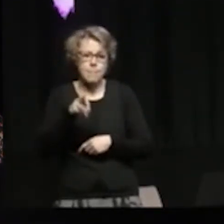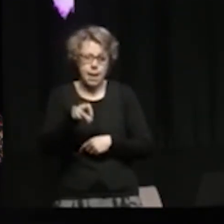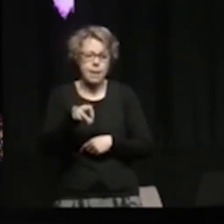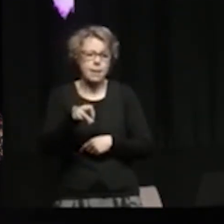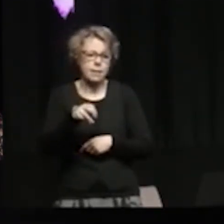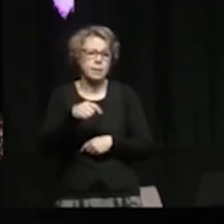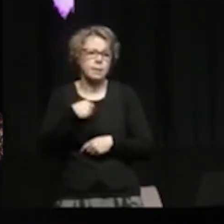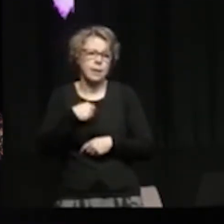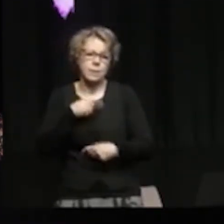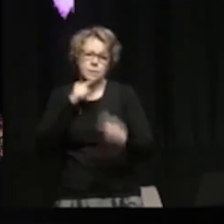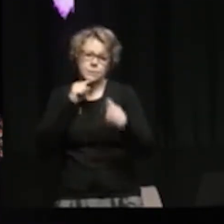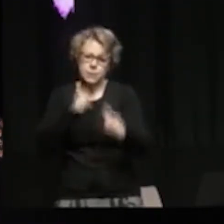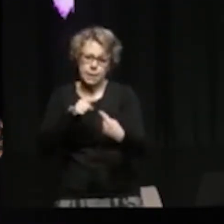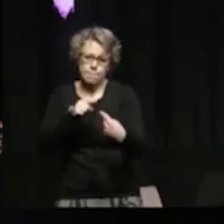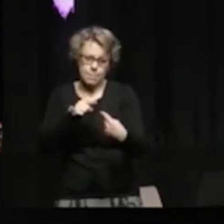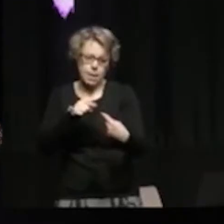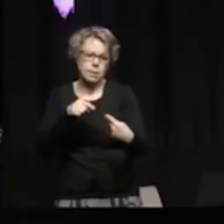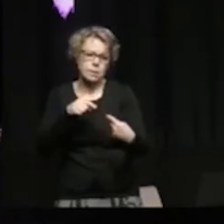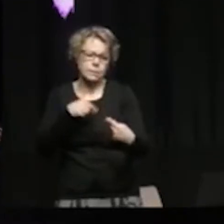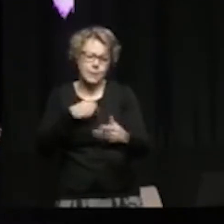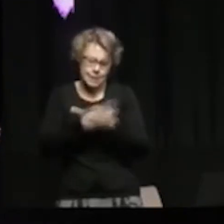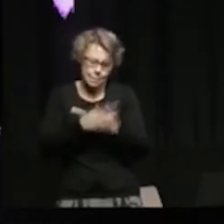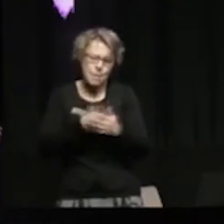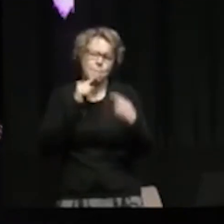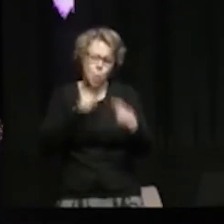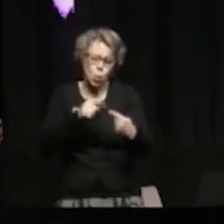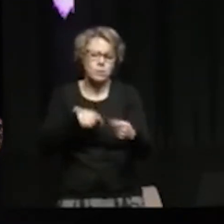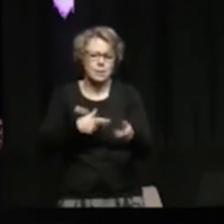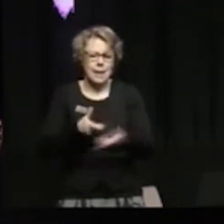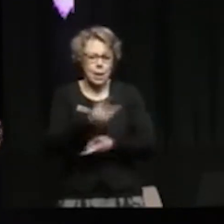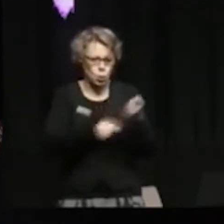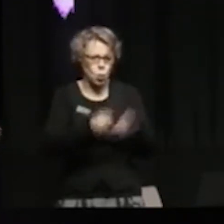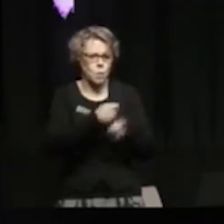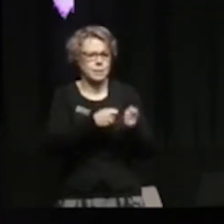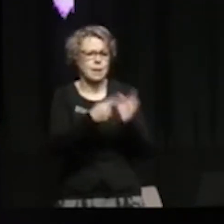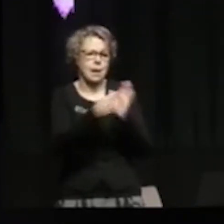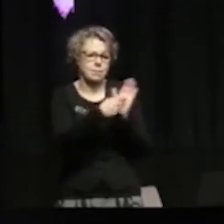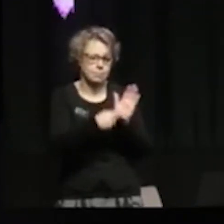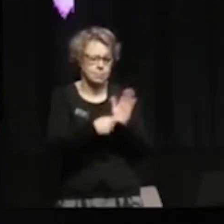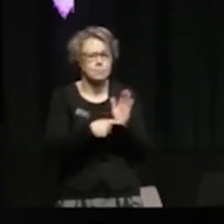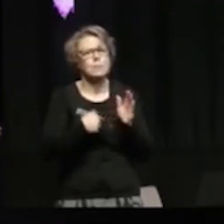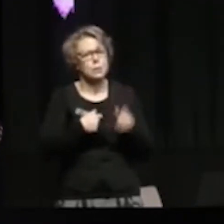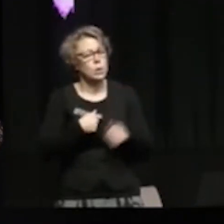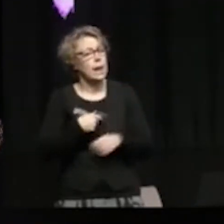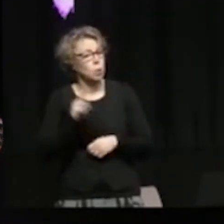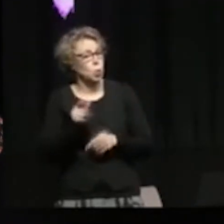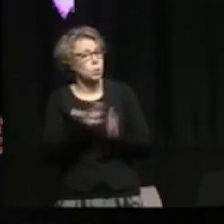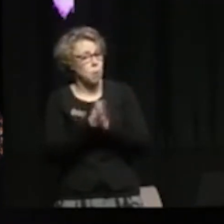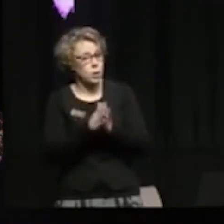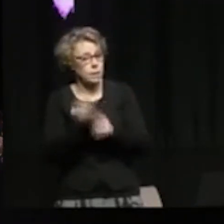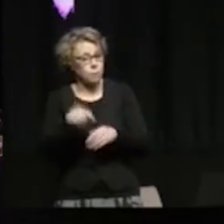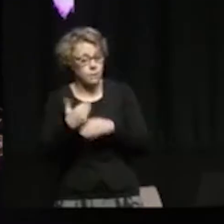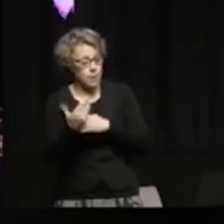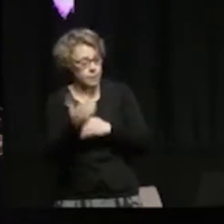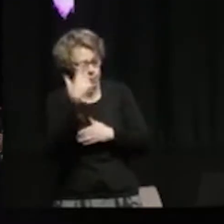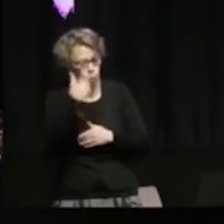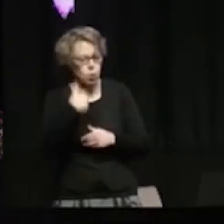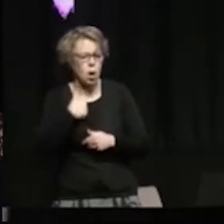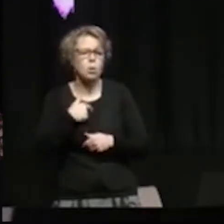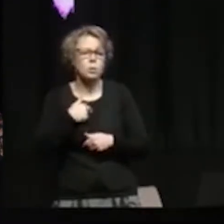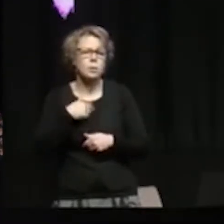And human rights are set against economical restrictions. So this is a real challenge for the future.